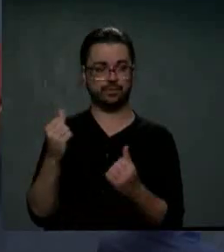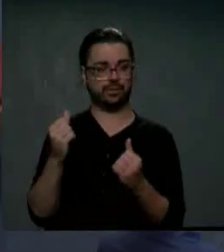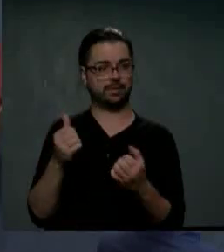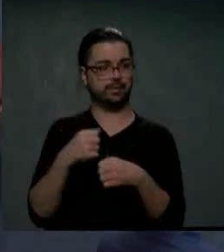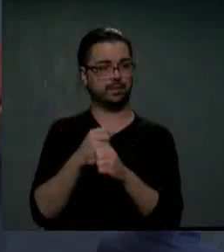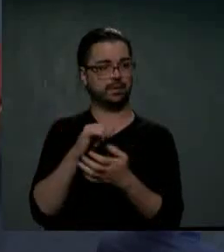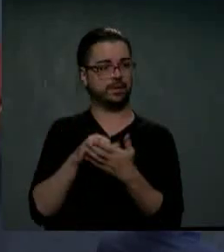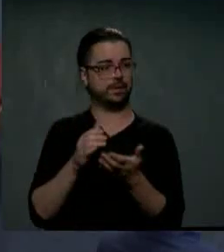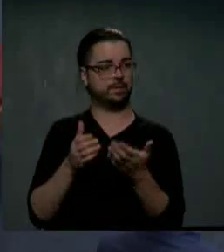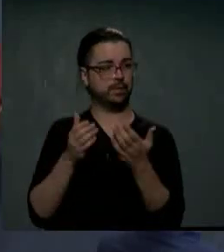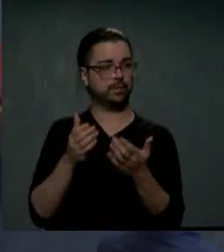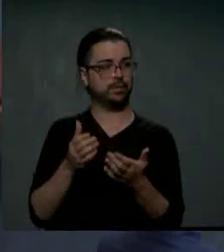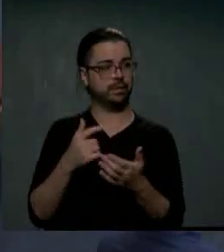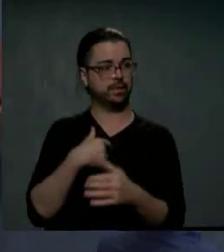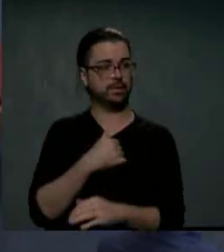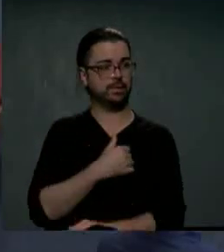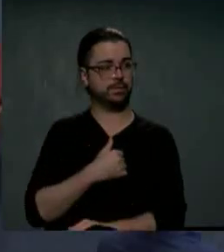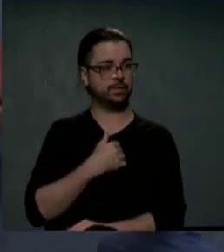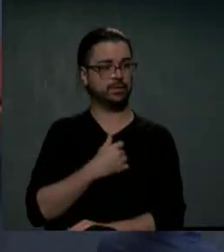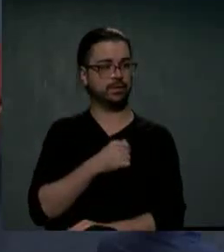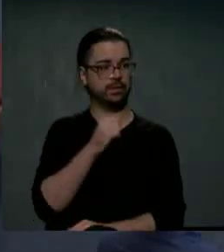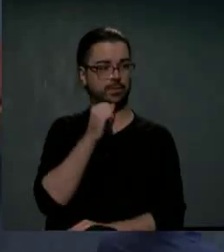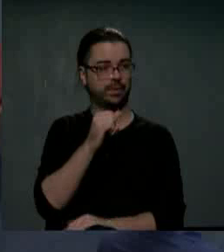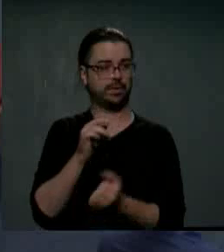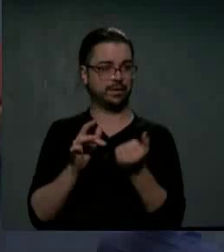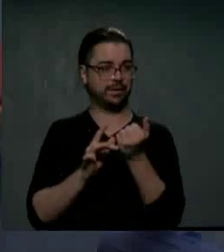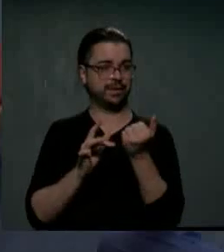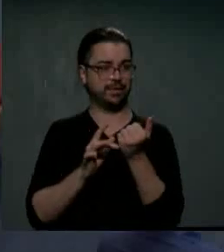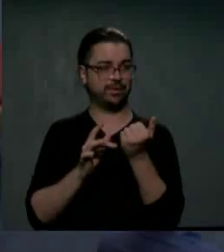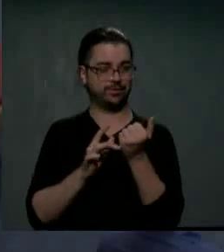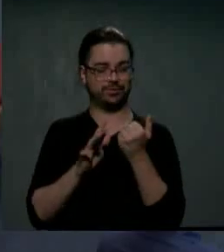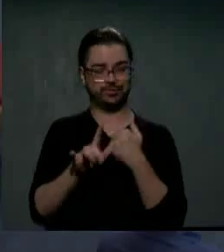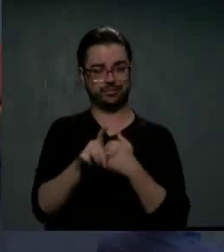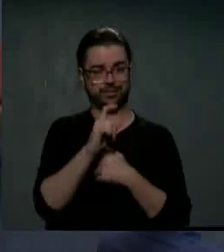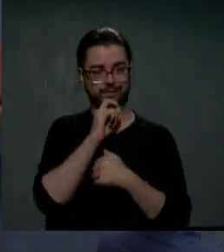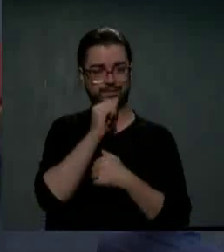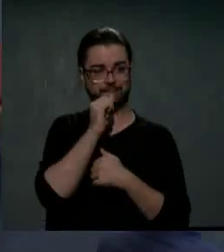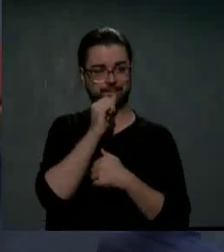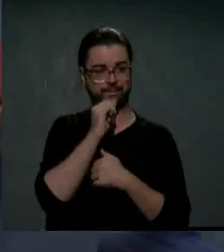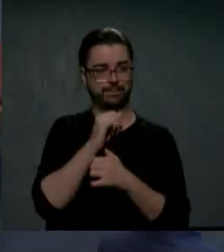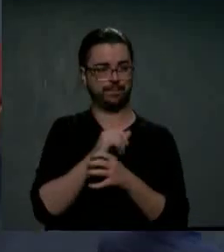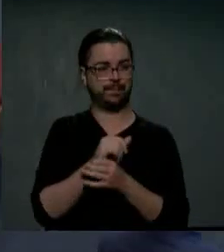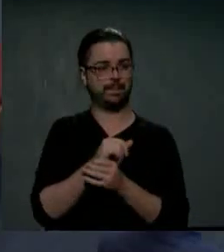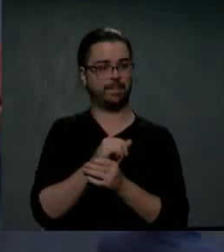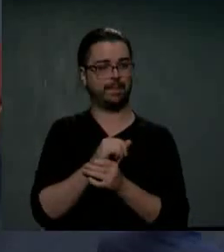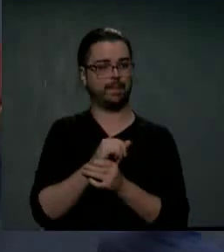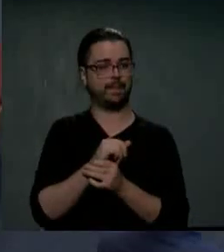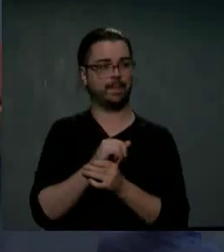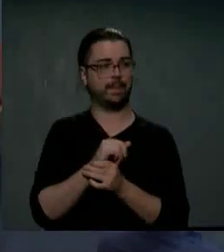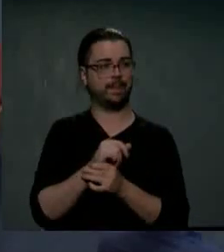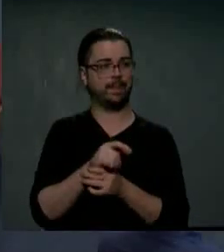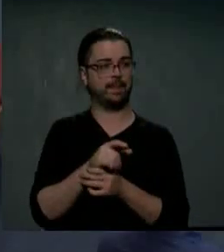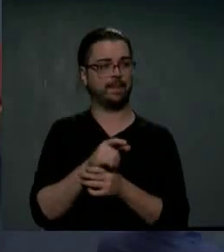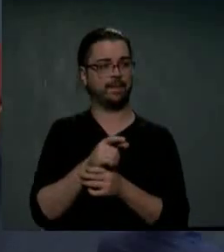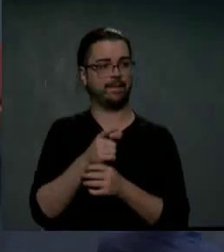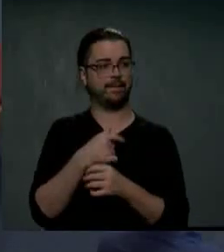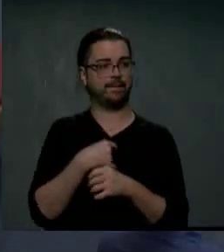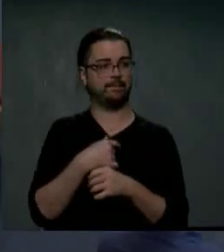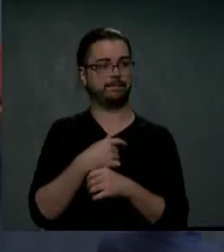I'm sorry, we're not very technical with legal stuff, so you'll have to. I can make a